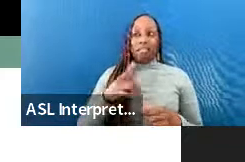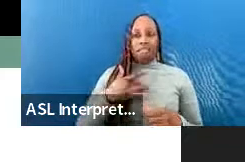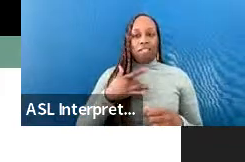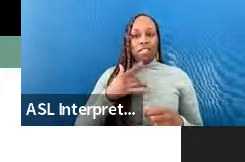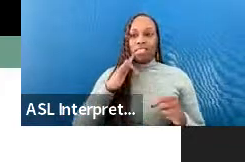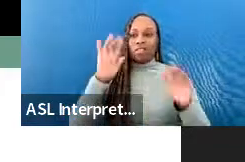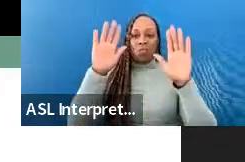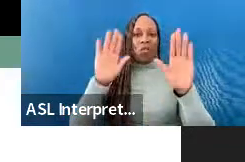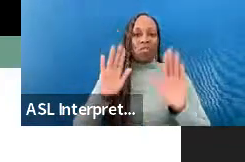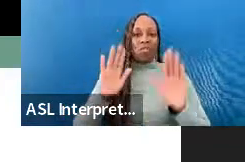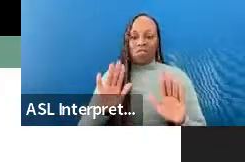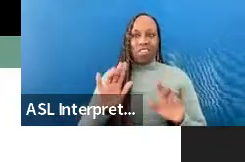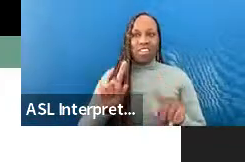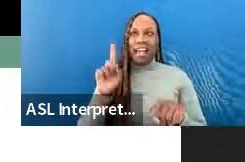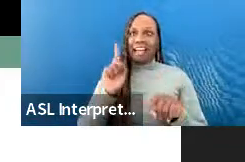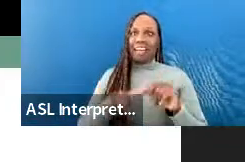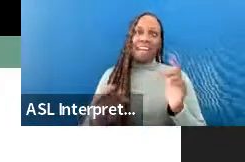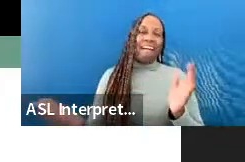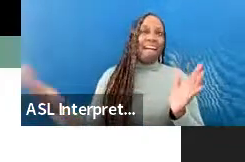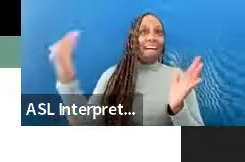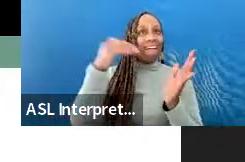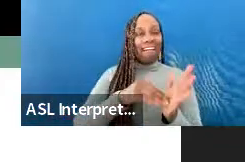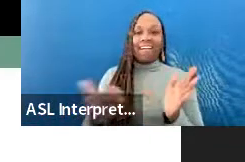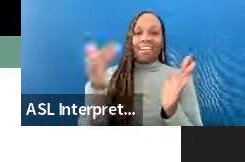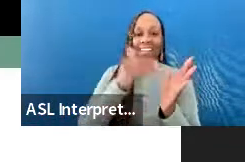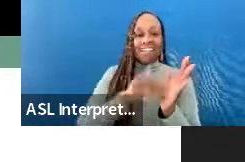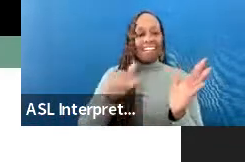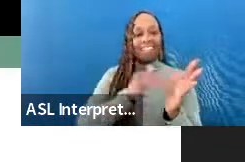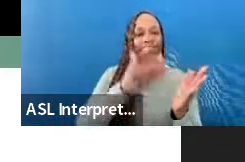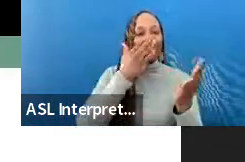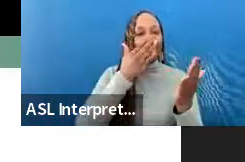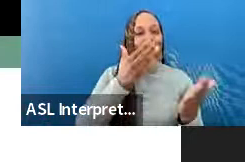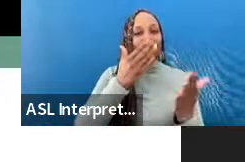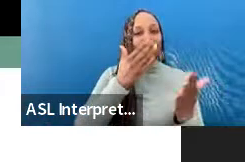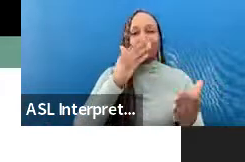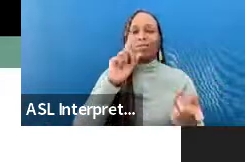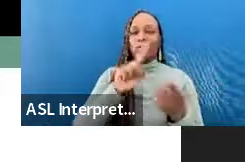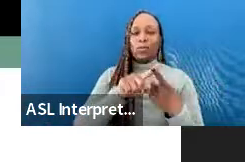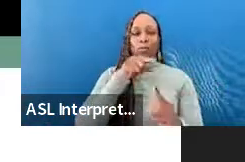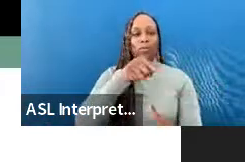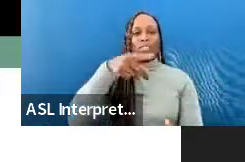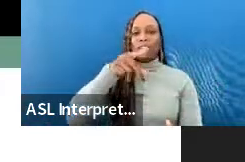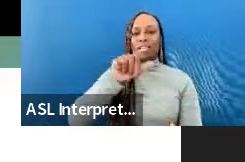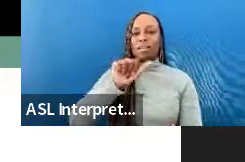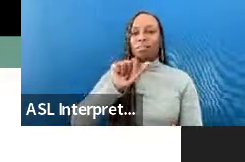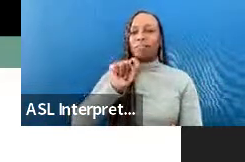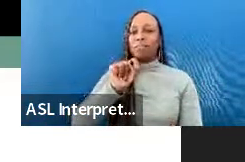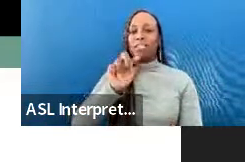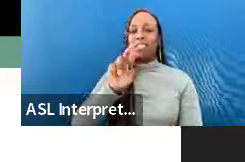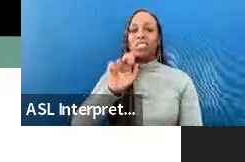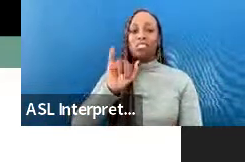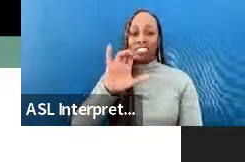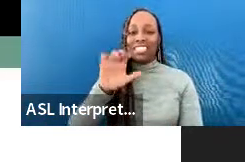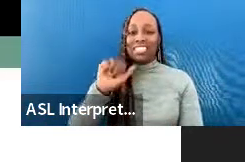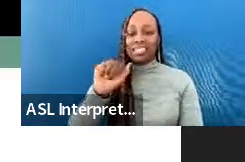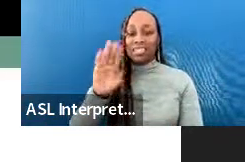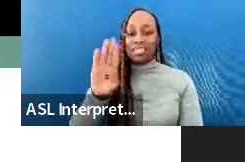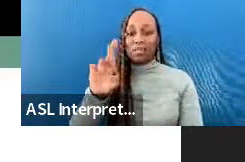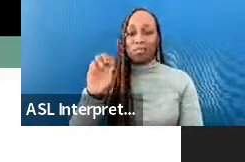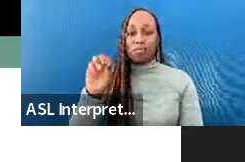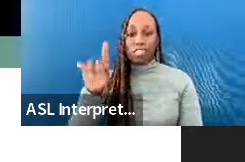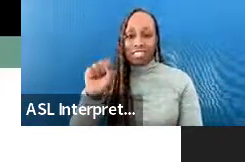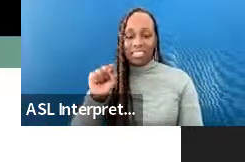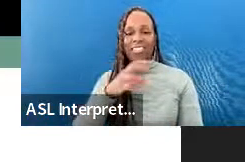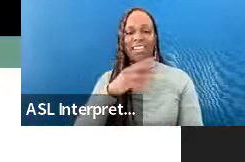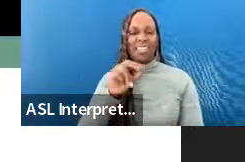cannot overstate my gratitude to Patricia Brooks in particular and to the NEH in general.